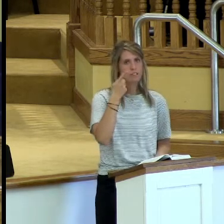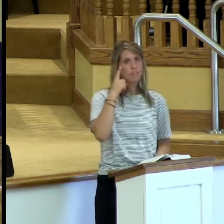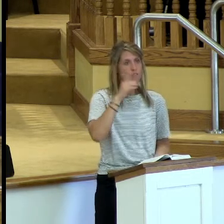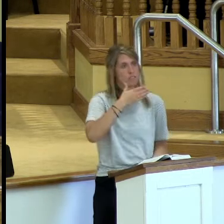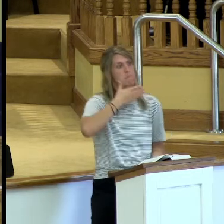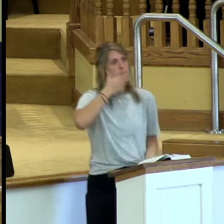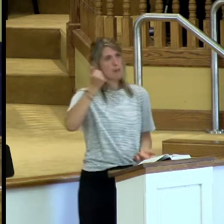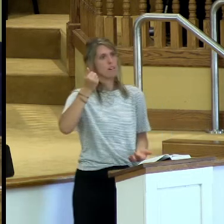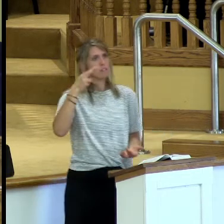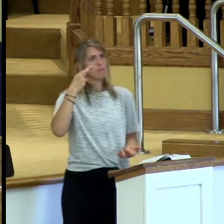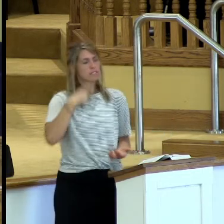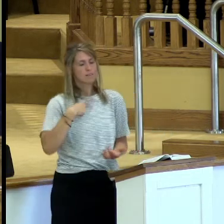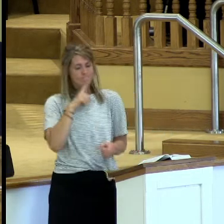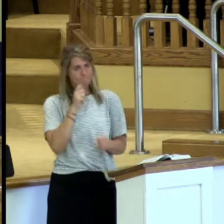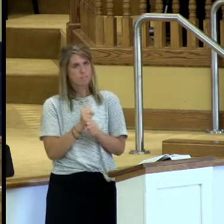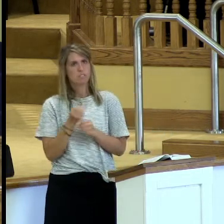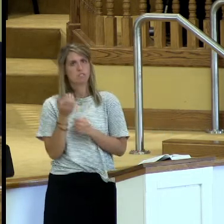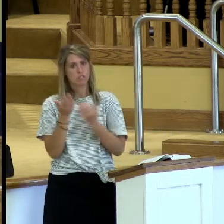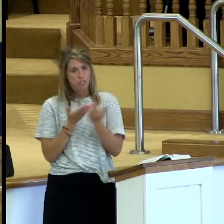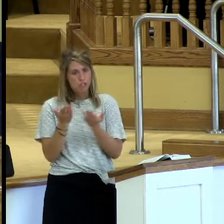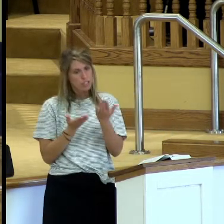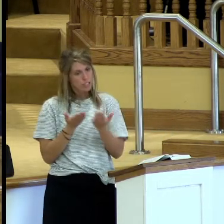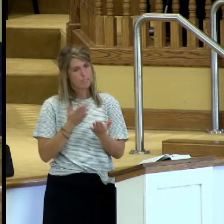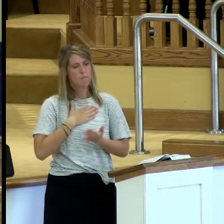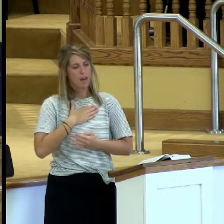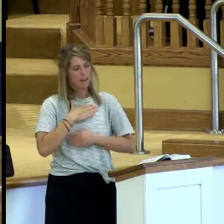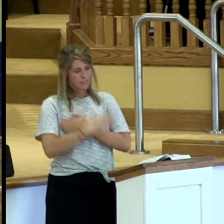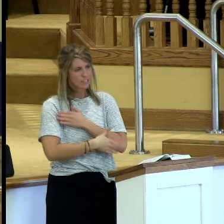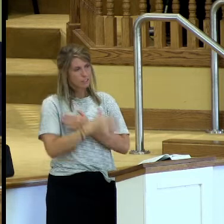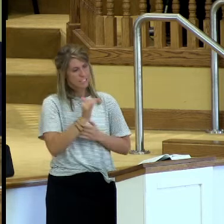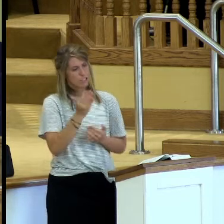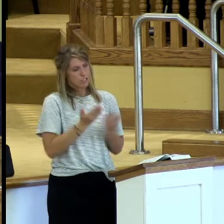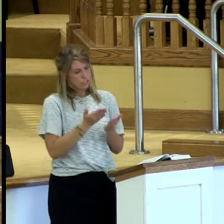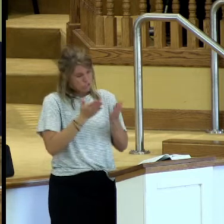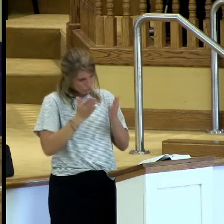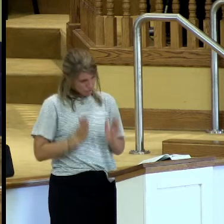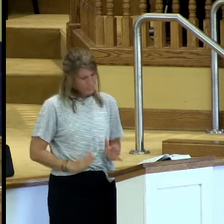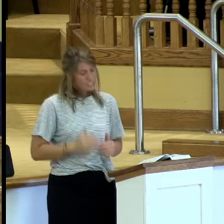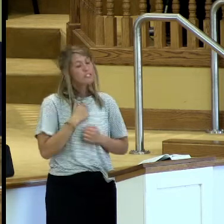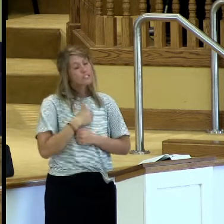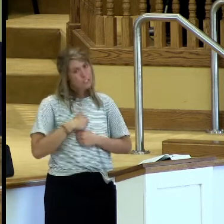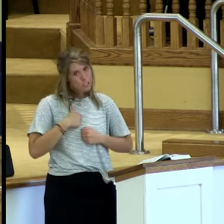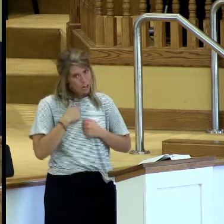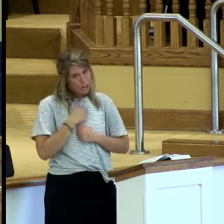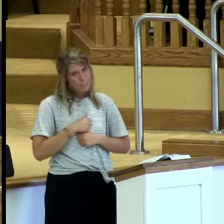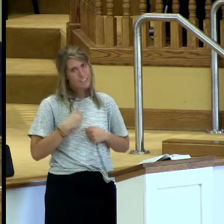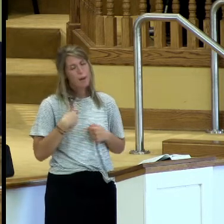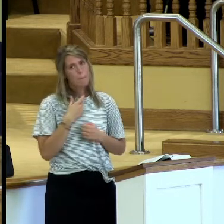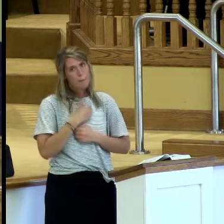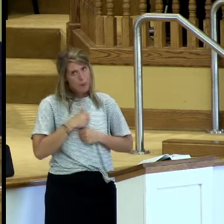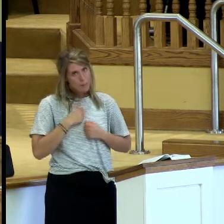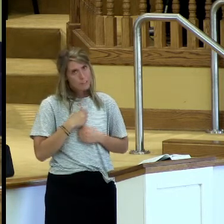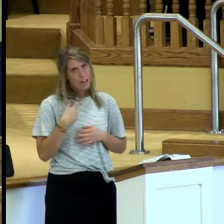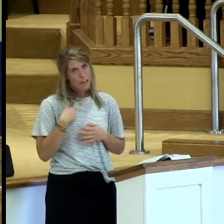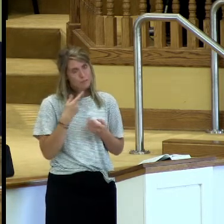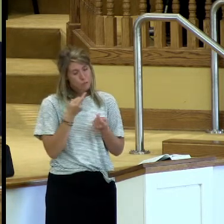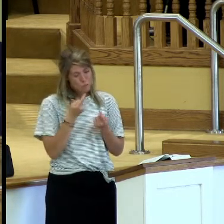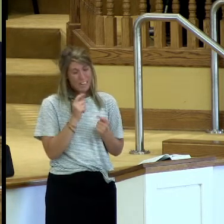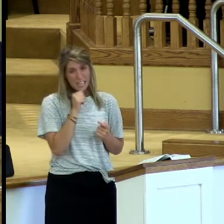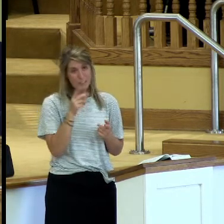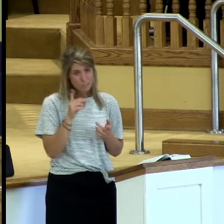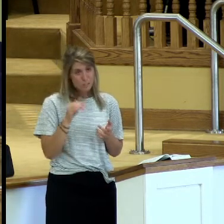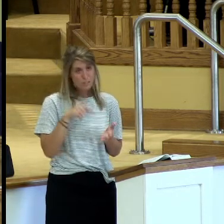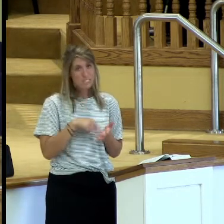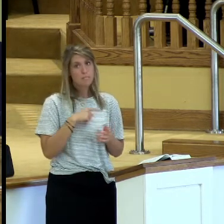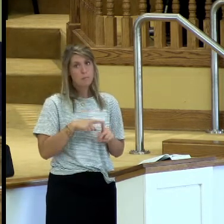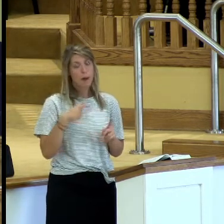greater good. I actually get to serve my country as a servant now. Not sorry, everybody. I'm apologizing now. I've been trying not to do